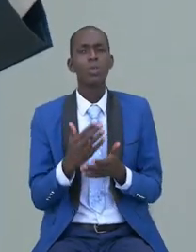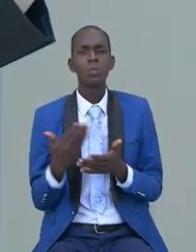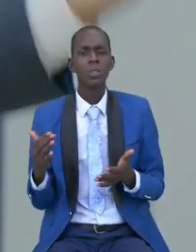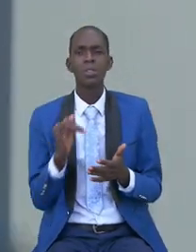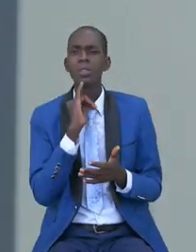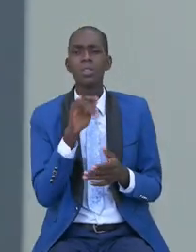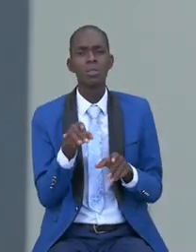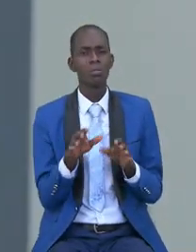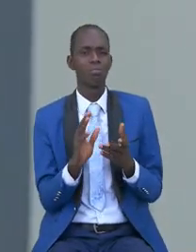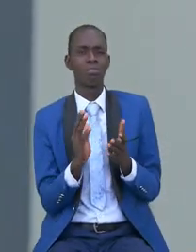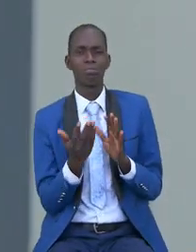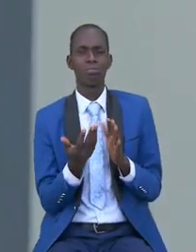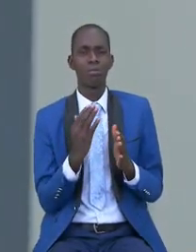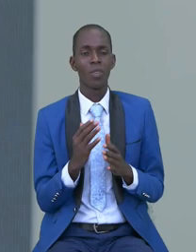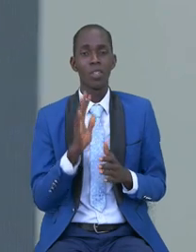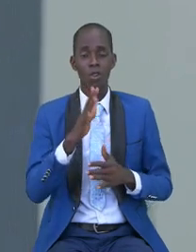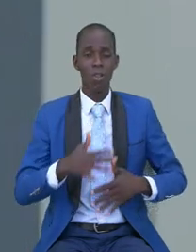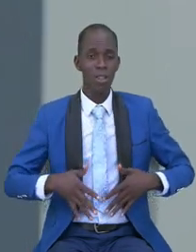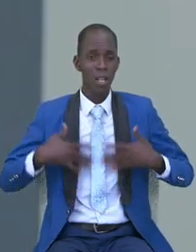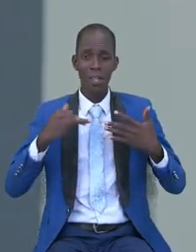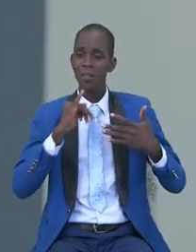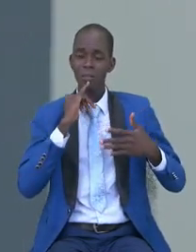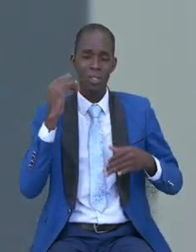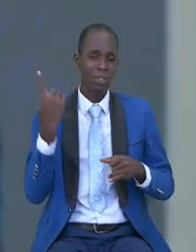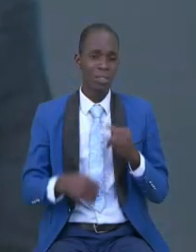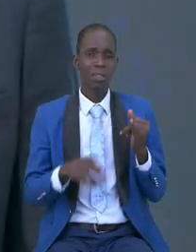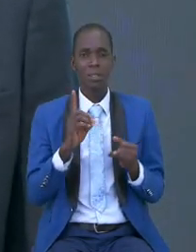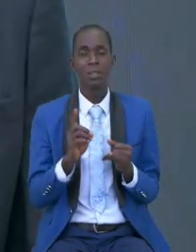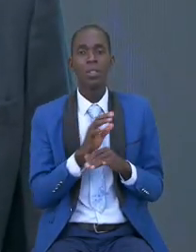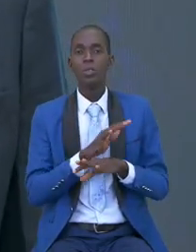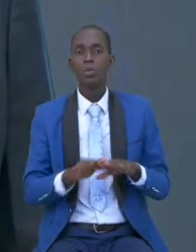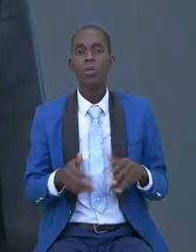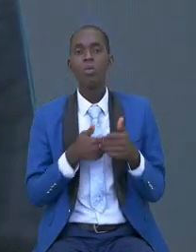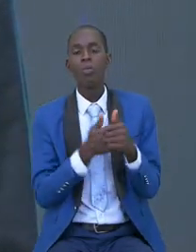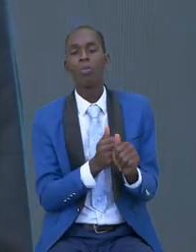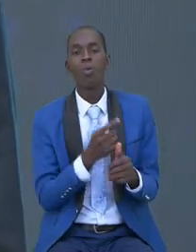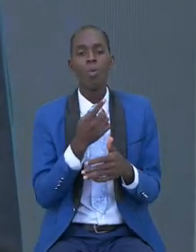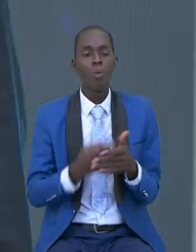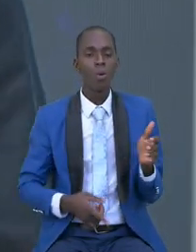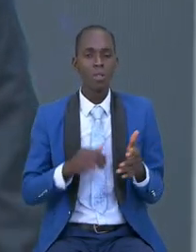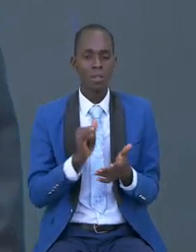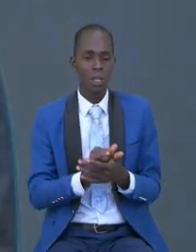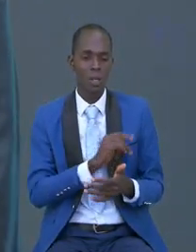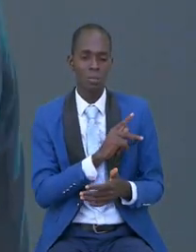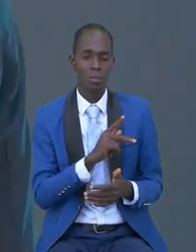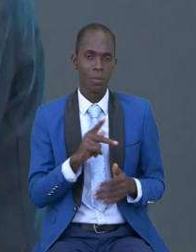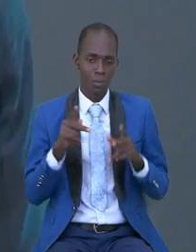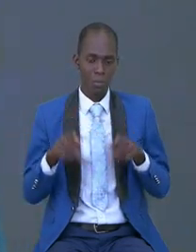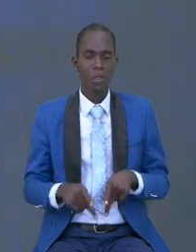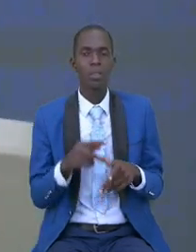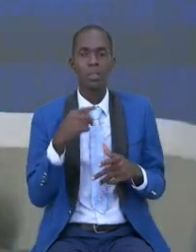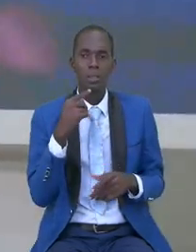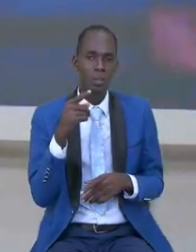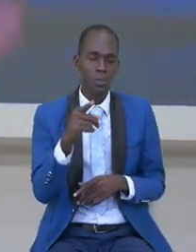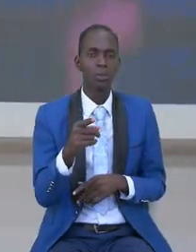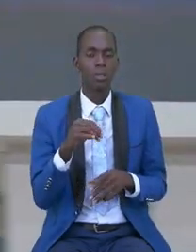like life is finished, don't go by what that personality told you in the dream. If